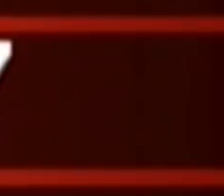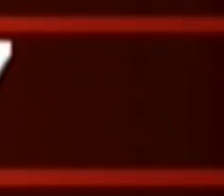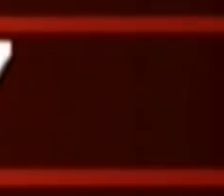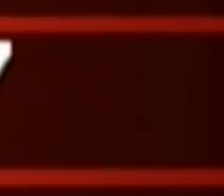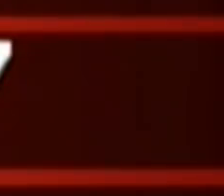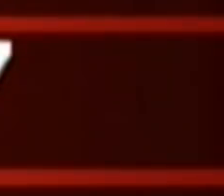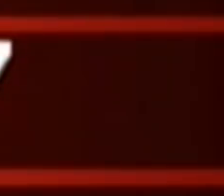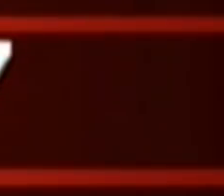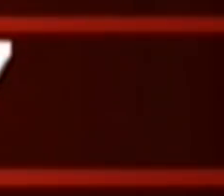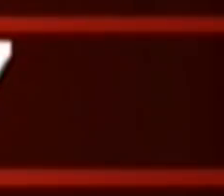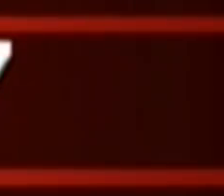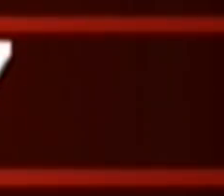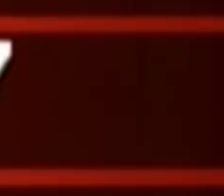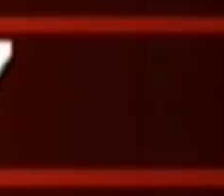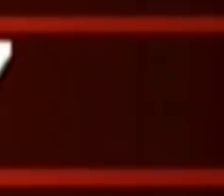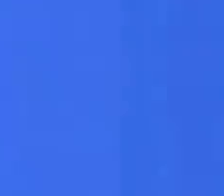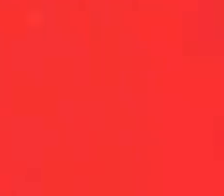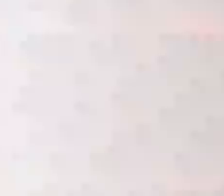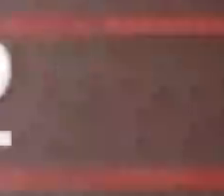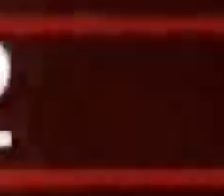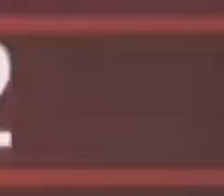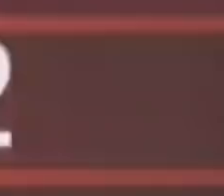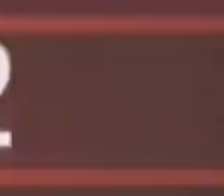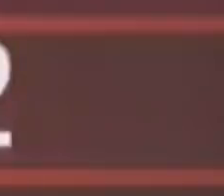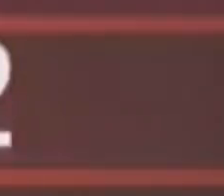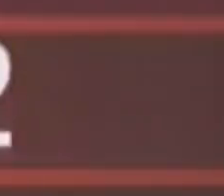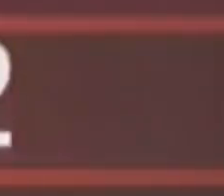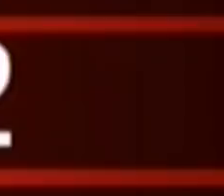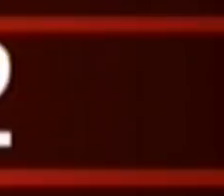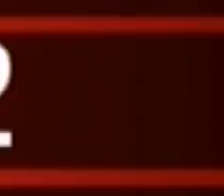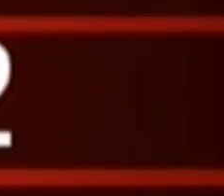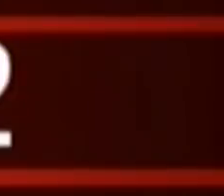A lot of, I think, the outrage and all this sort of thing, and